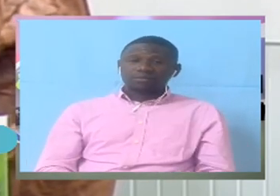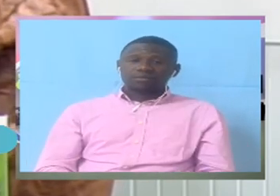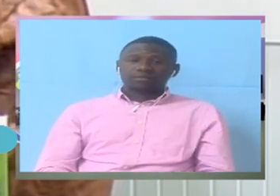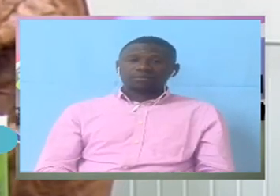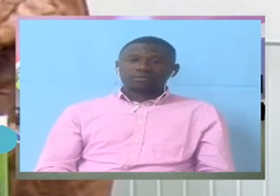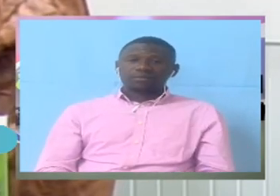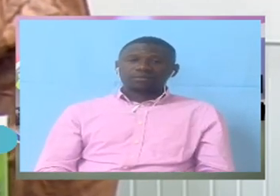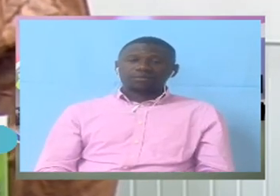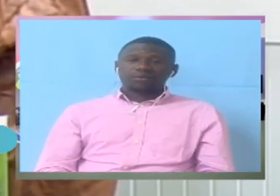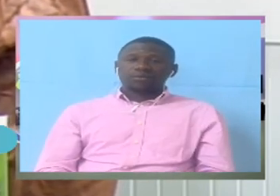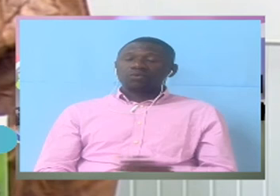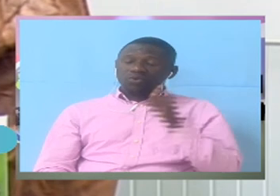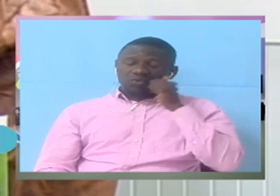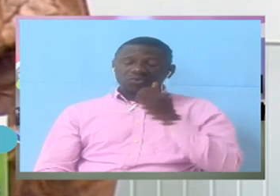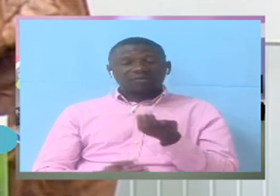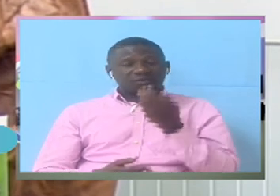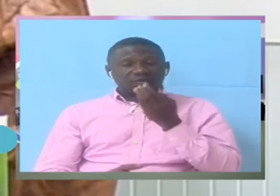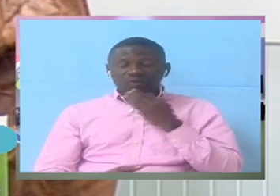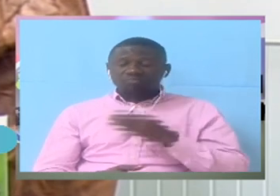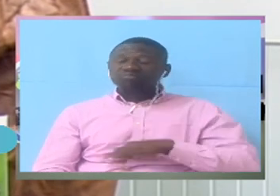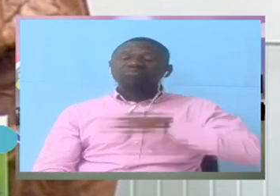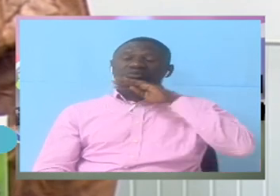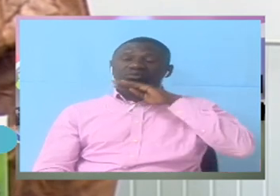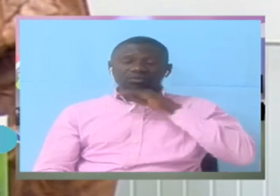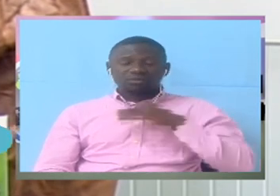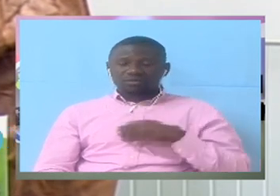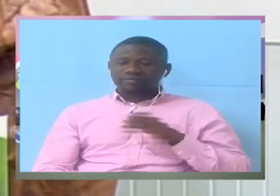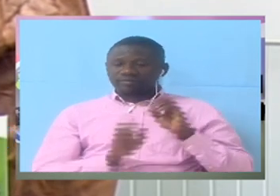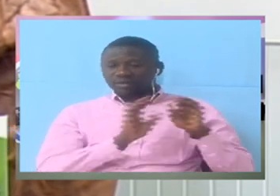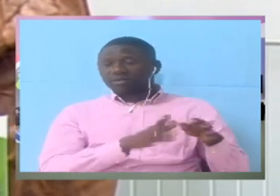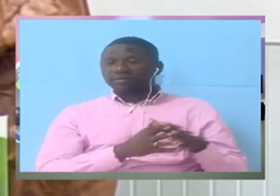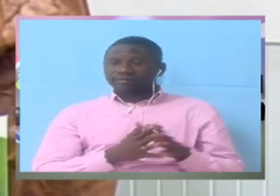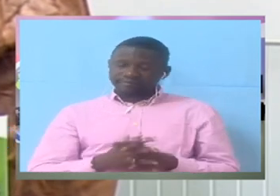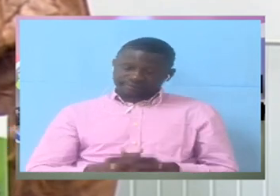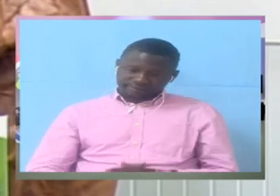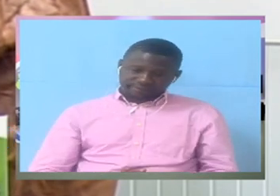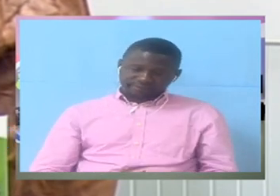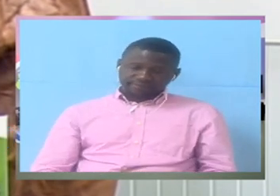domolo sign phone kafai. We used to eat until we'll throw some away.